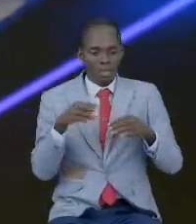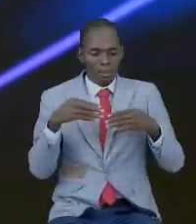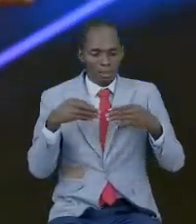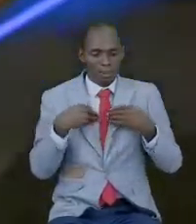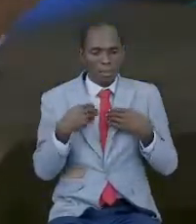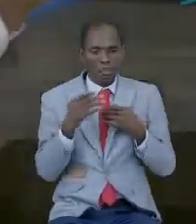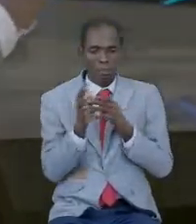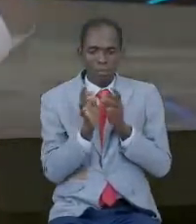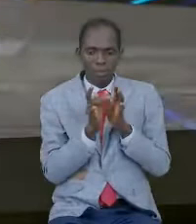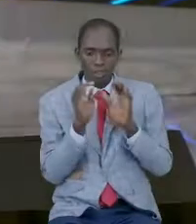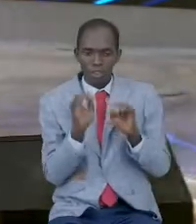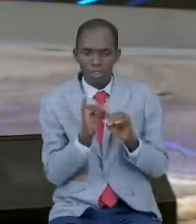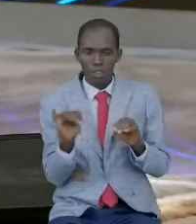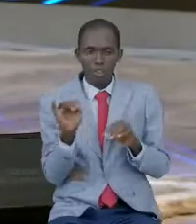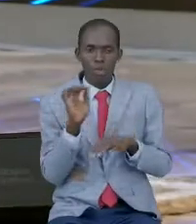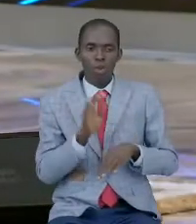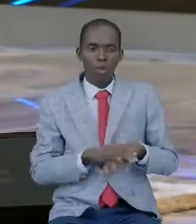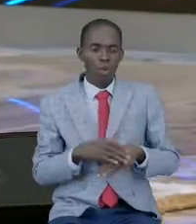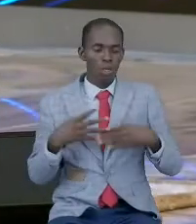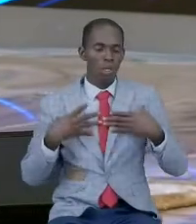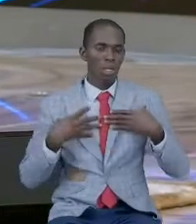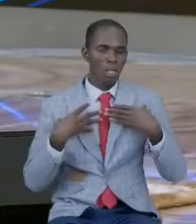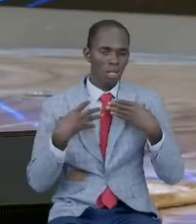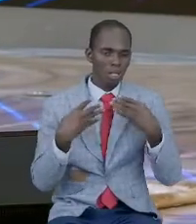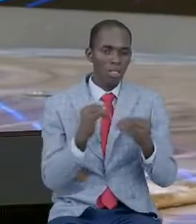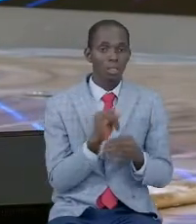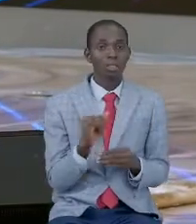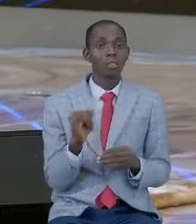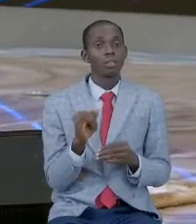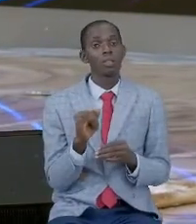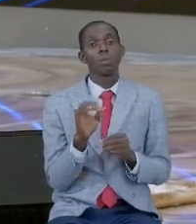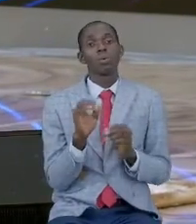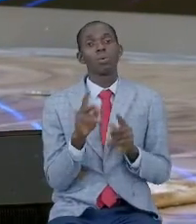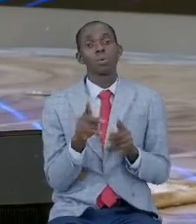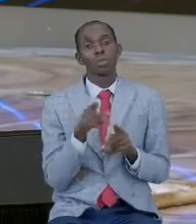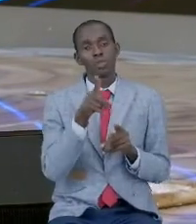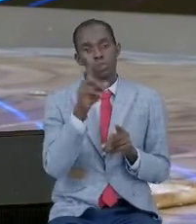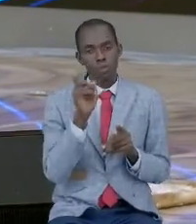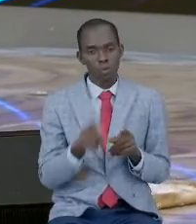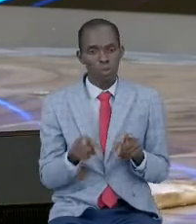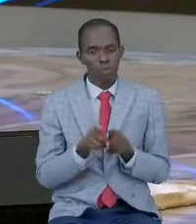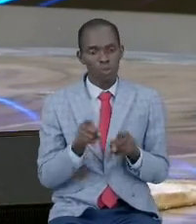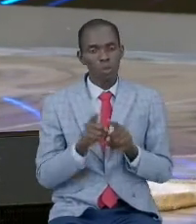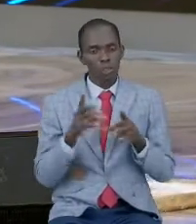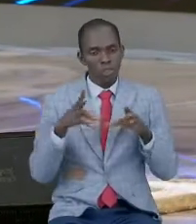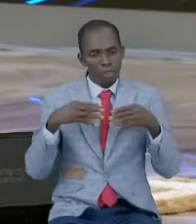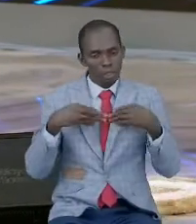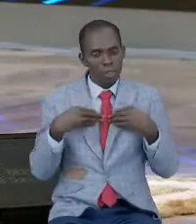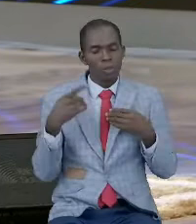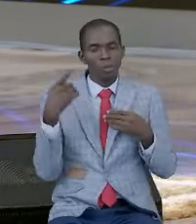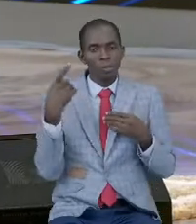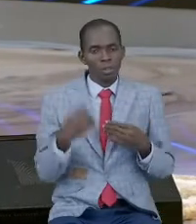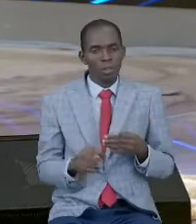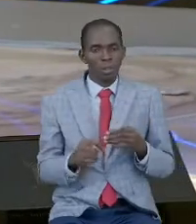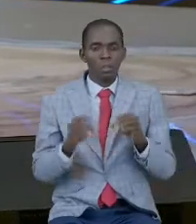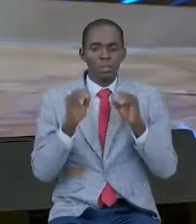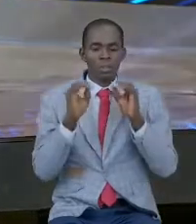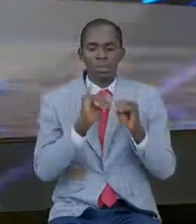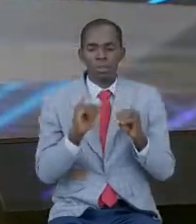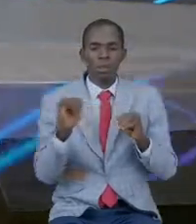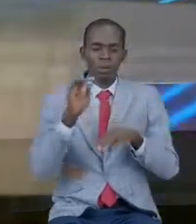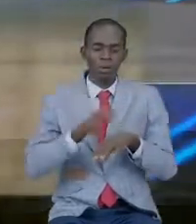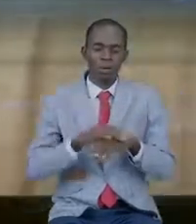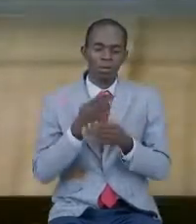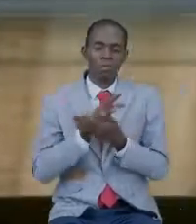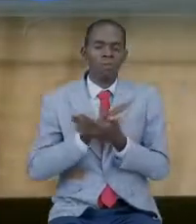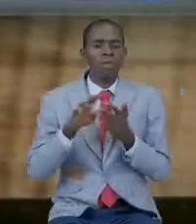healing. Go ahead. You must also accept the scriptures on holiness. You cannot